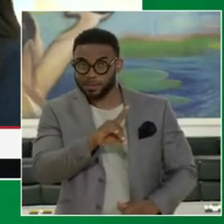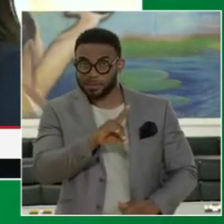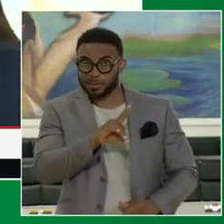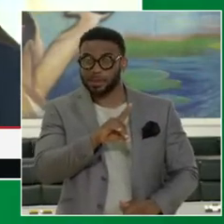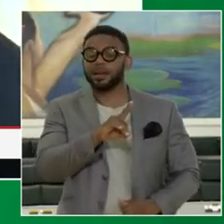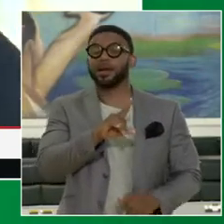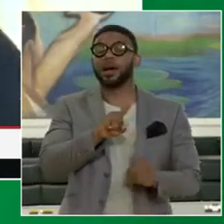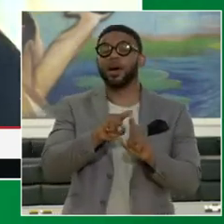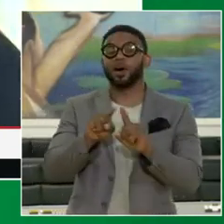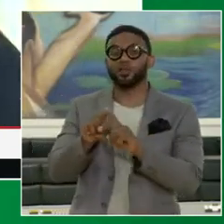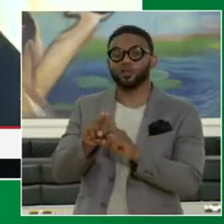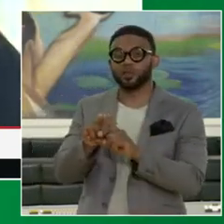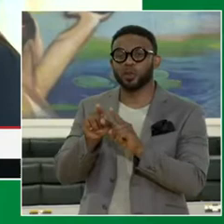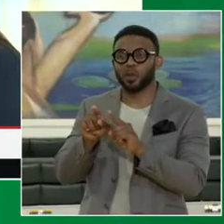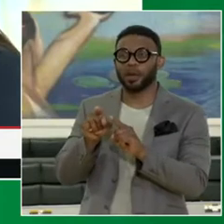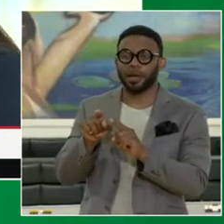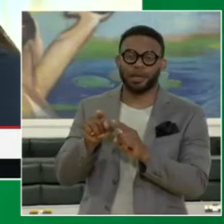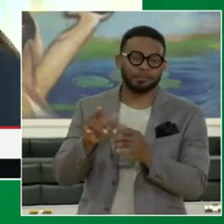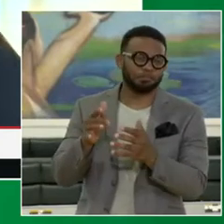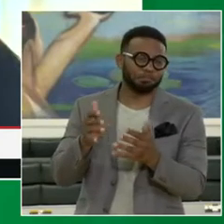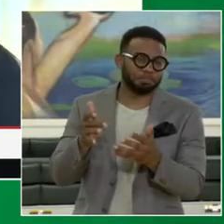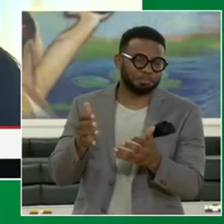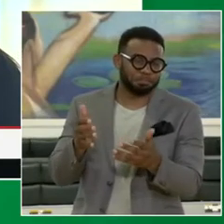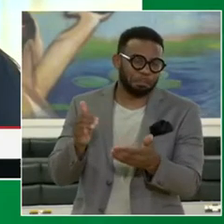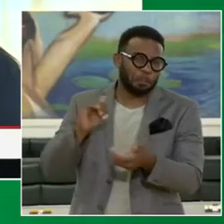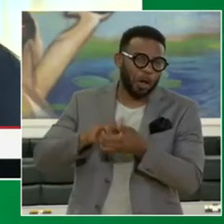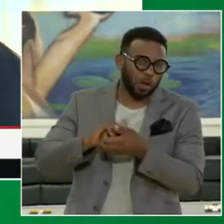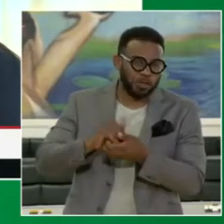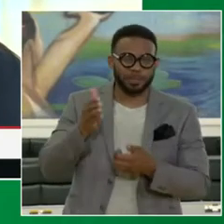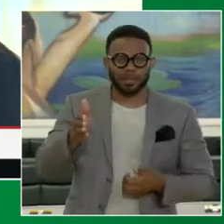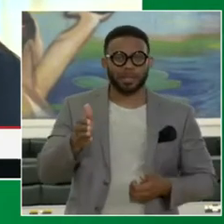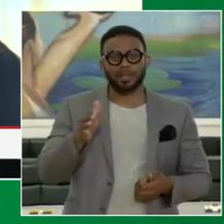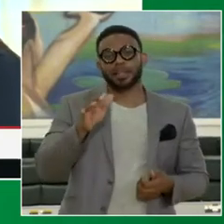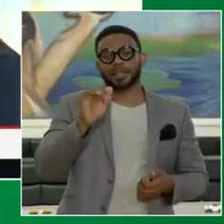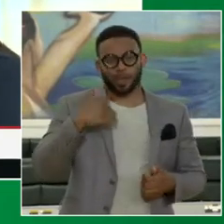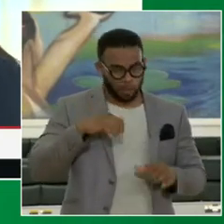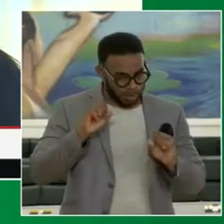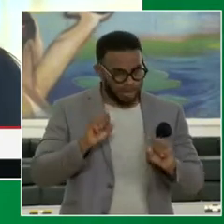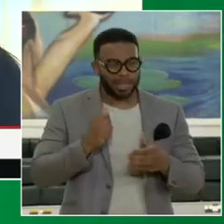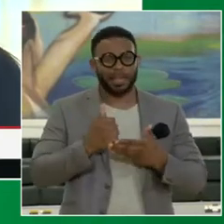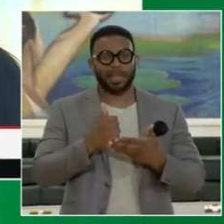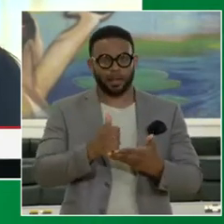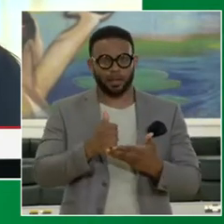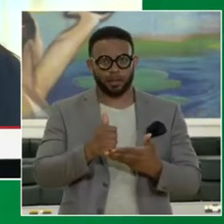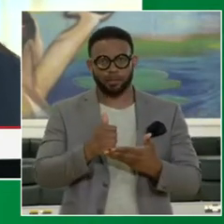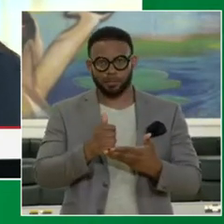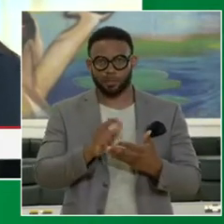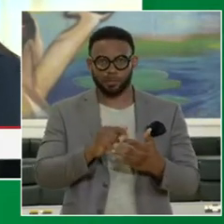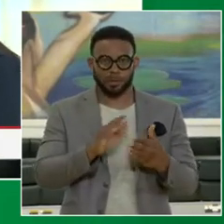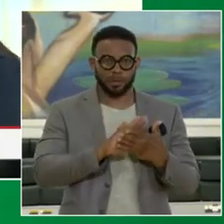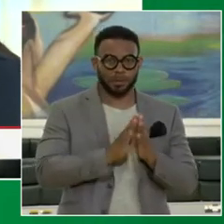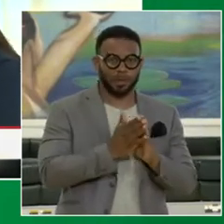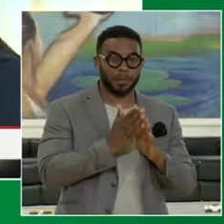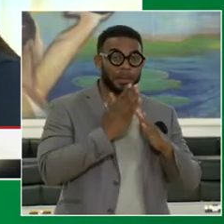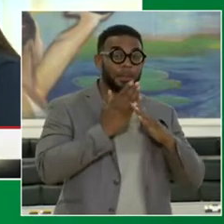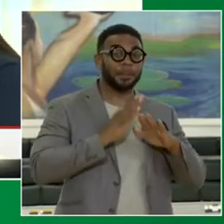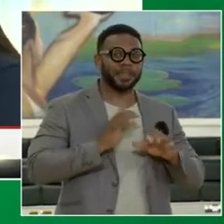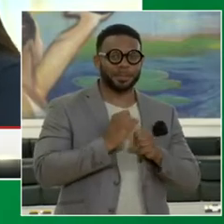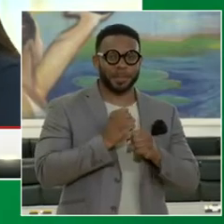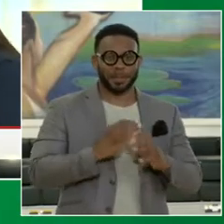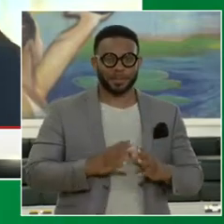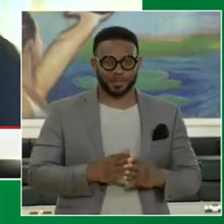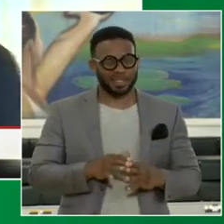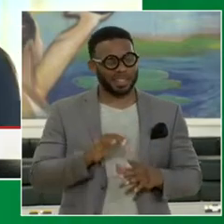and, and in partnership there, that we can help to be peacemakers, right? And